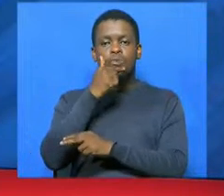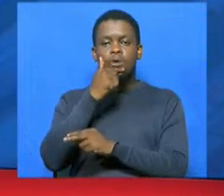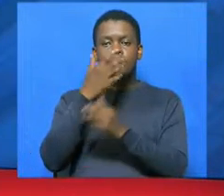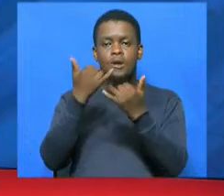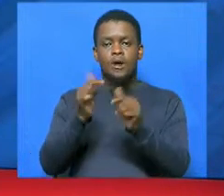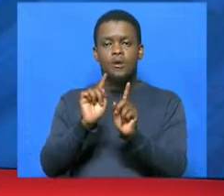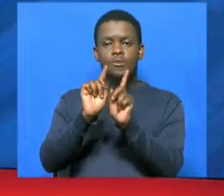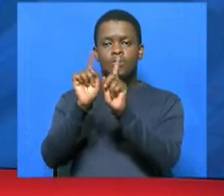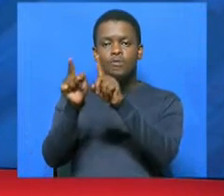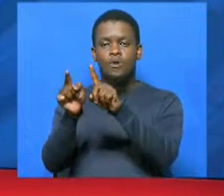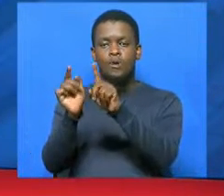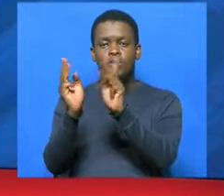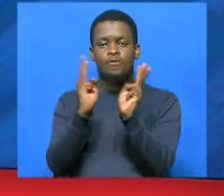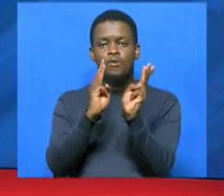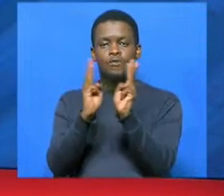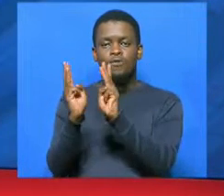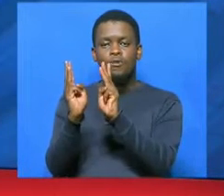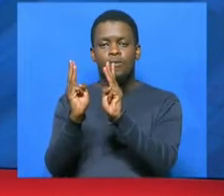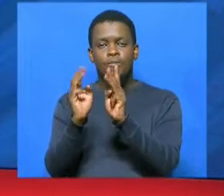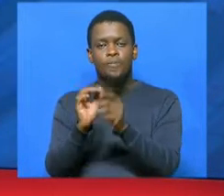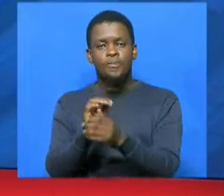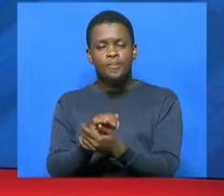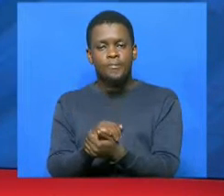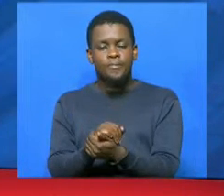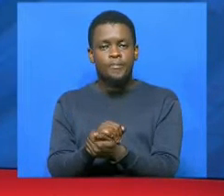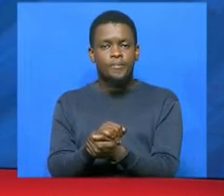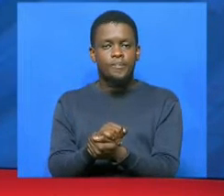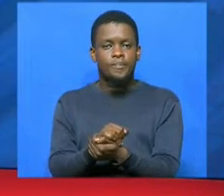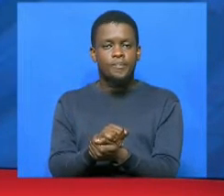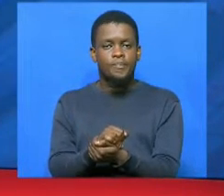next to see weather update, BTV News, Ikanyarona.